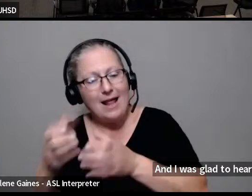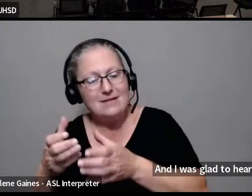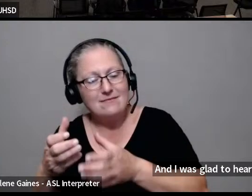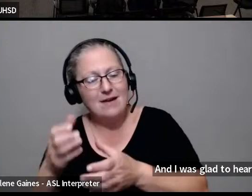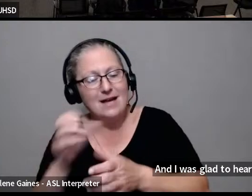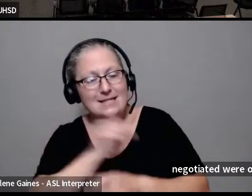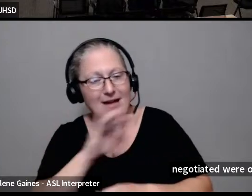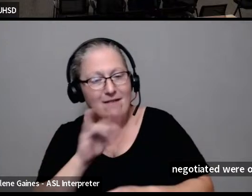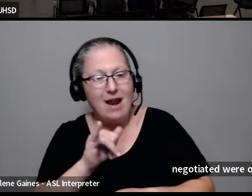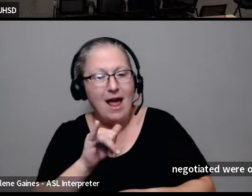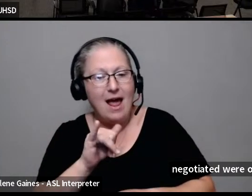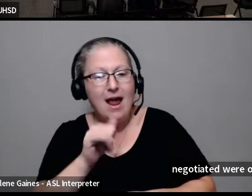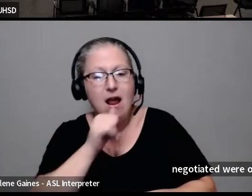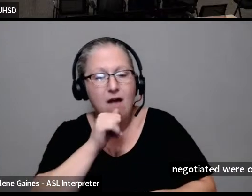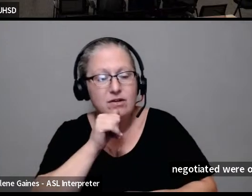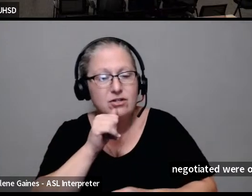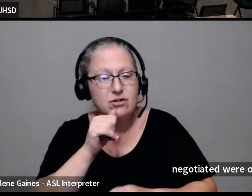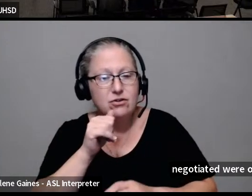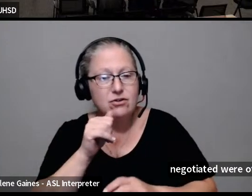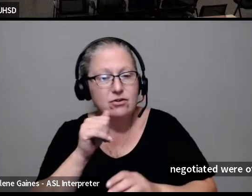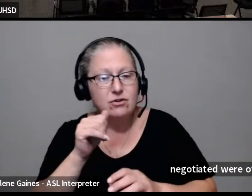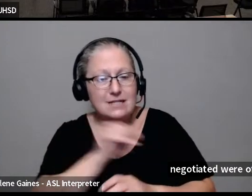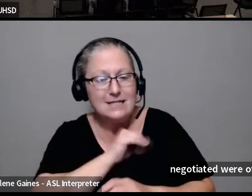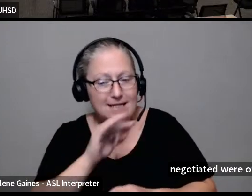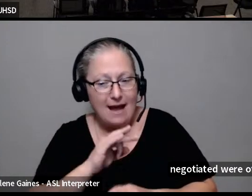Like the confidential staff were able to